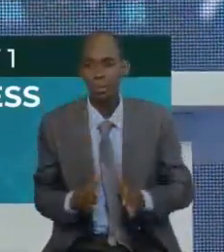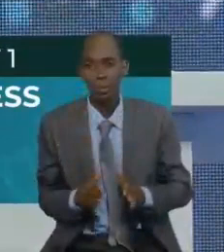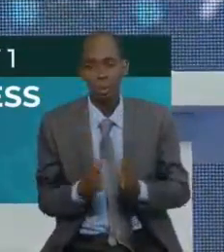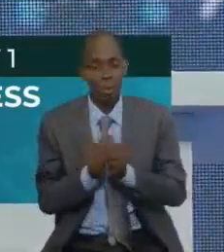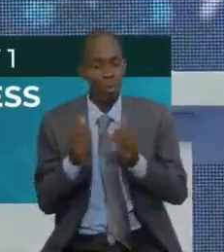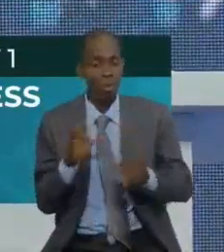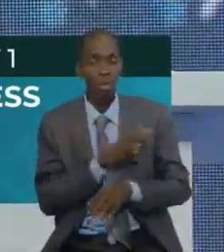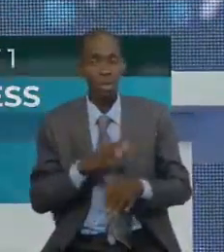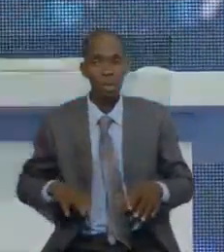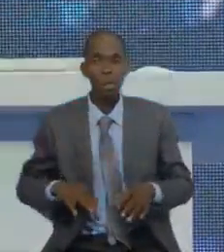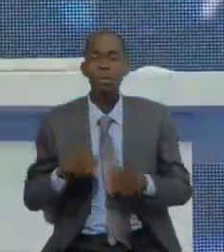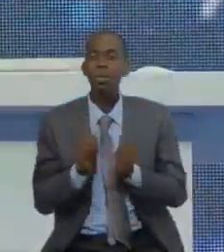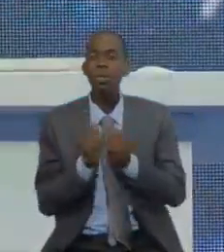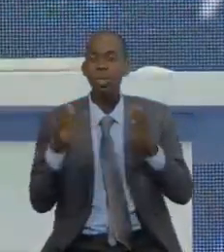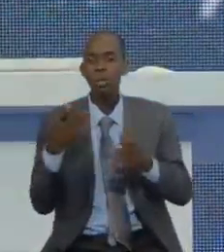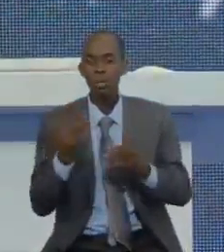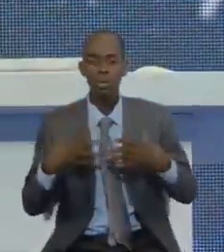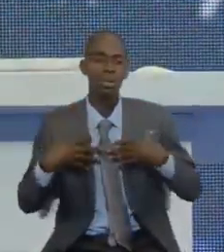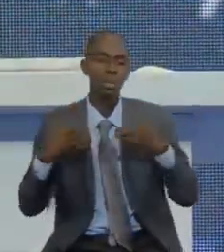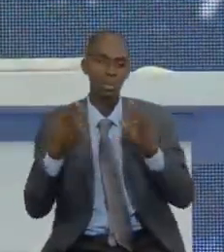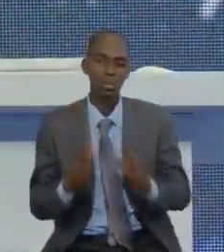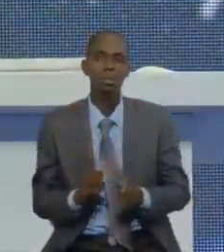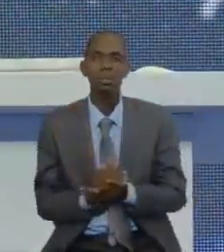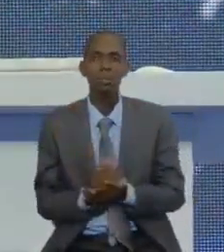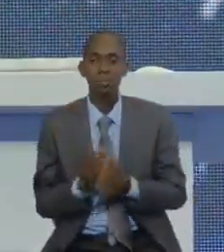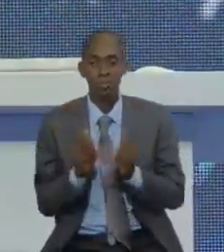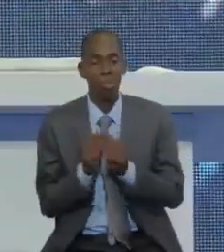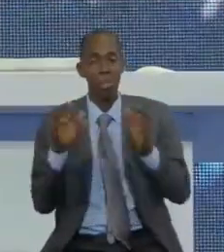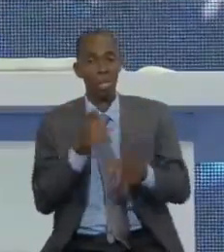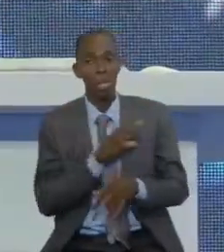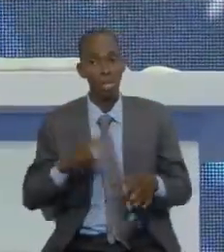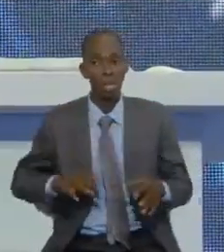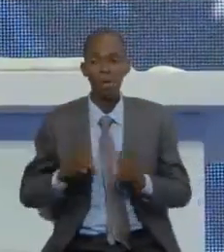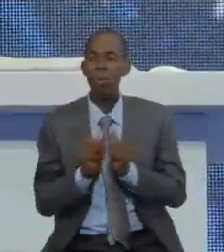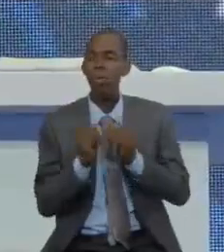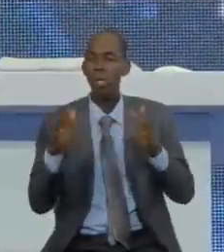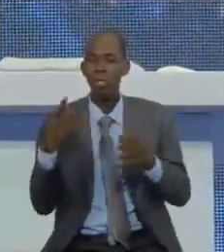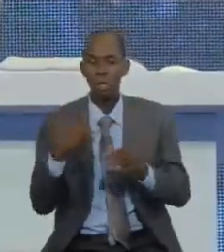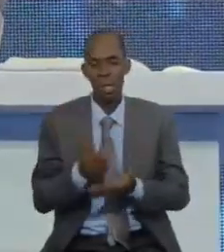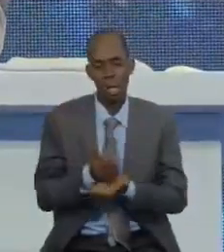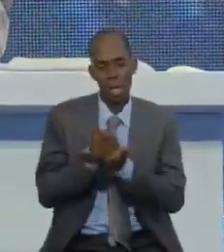without Christ, without the healer, without Christ, without the helper,